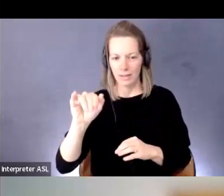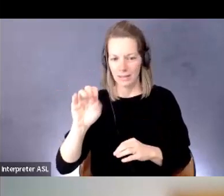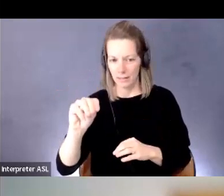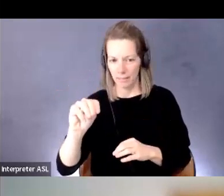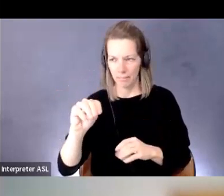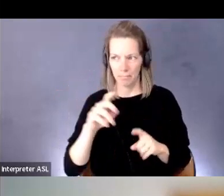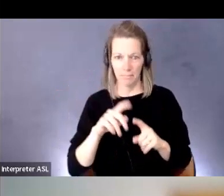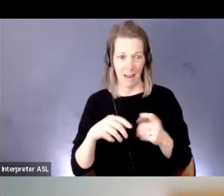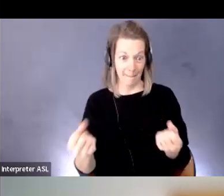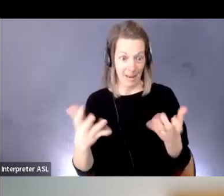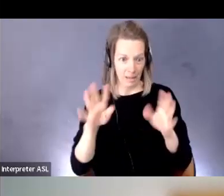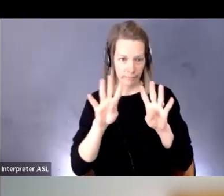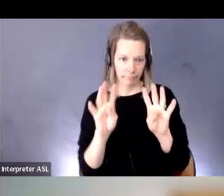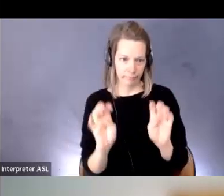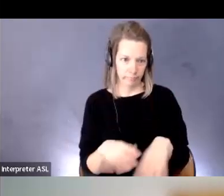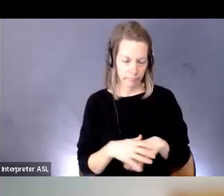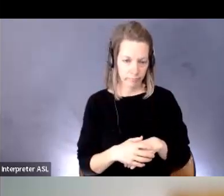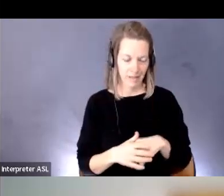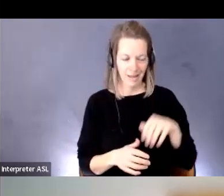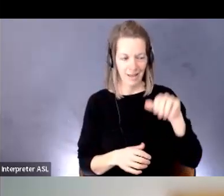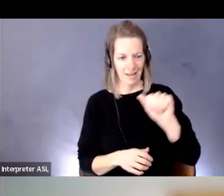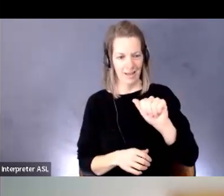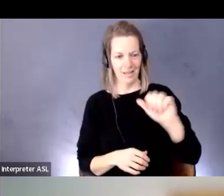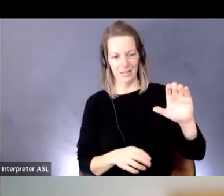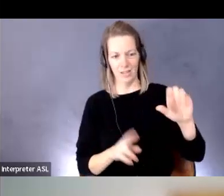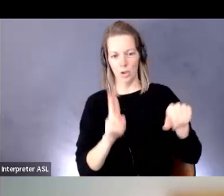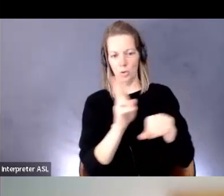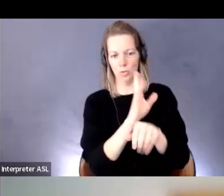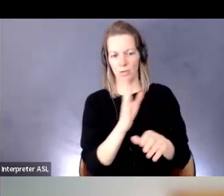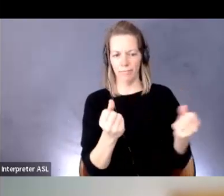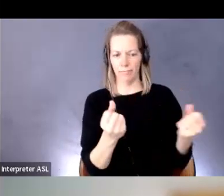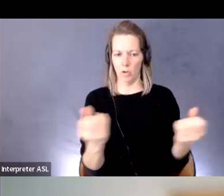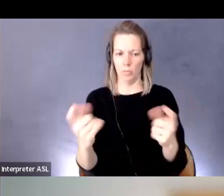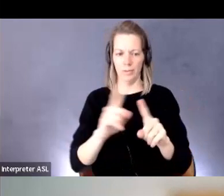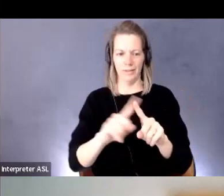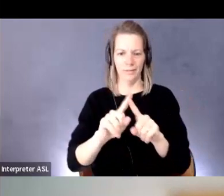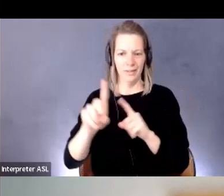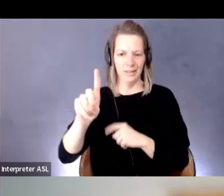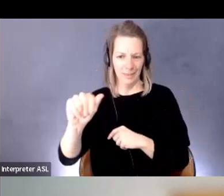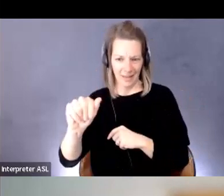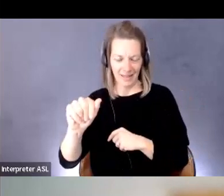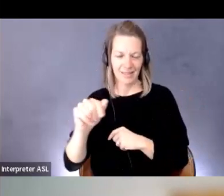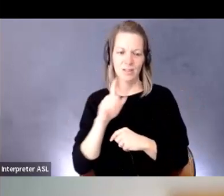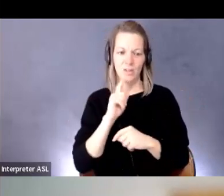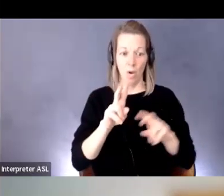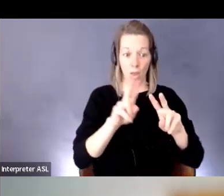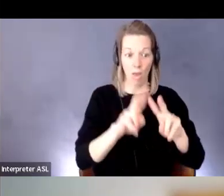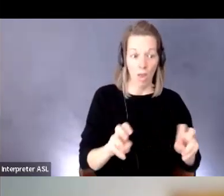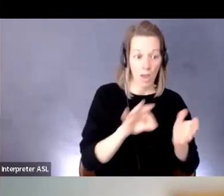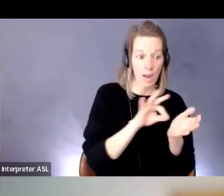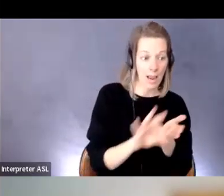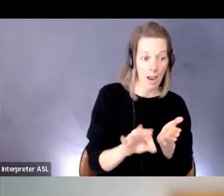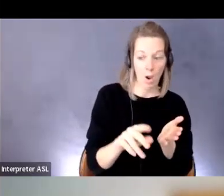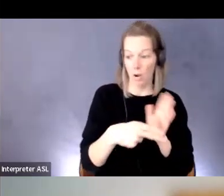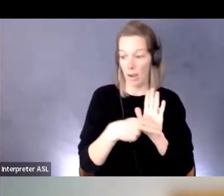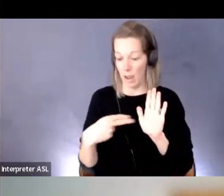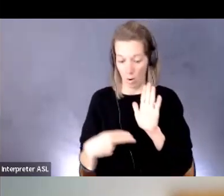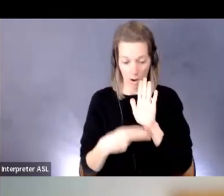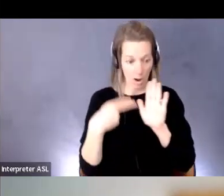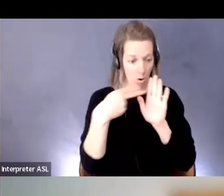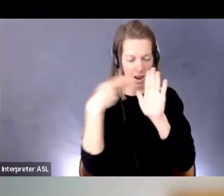know how many. And many AAC users have multiple disabilities, so sorting out who gets counted where is a difficult